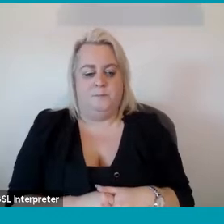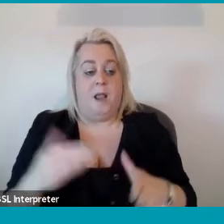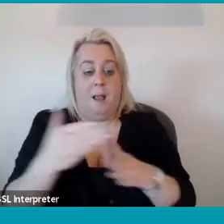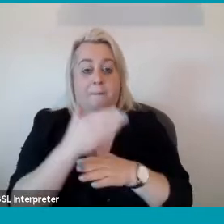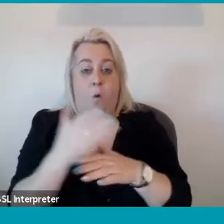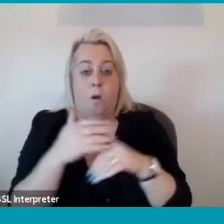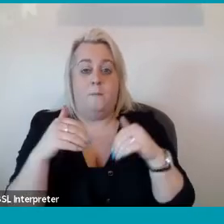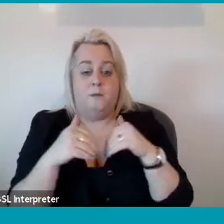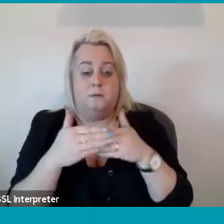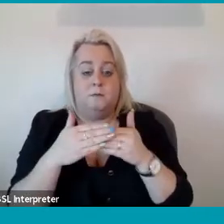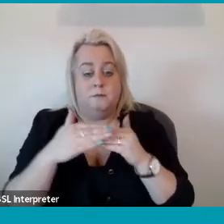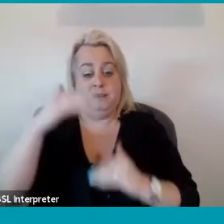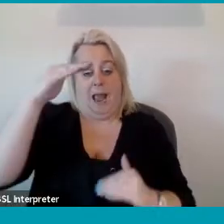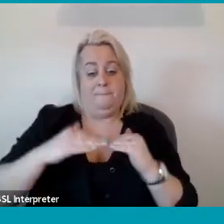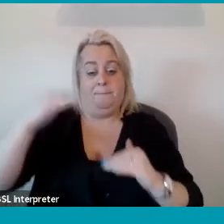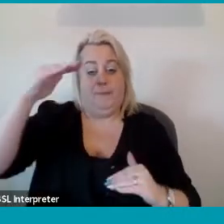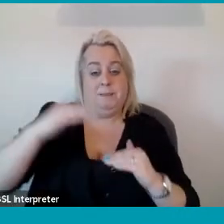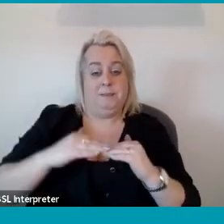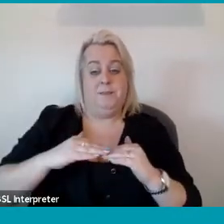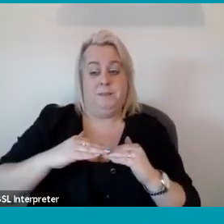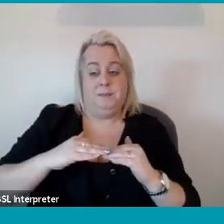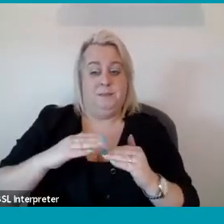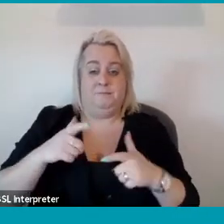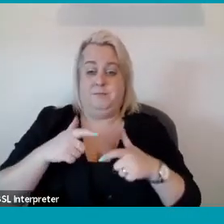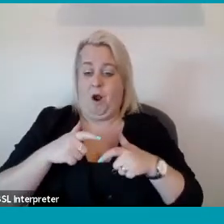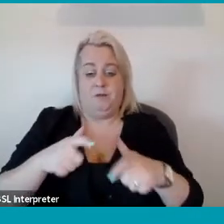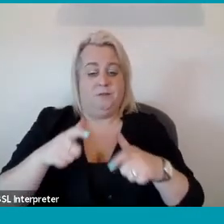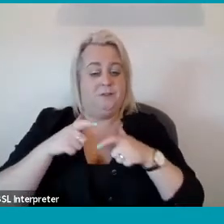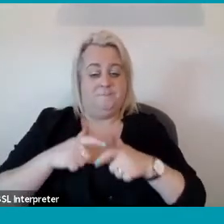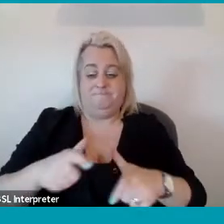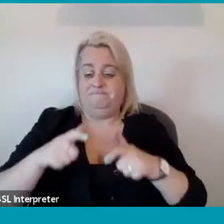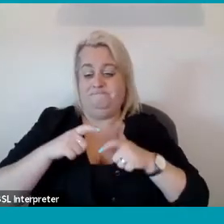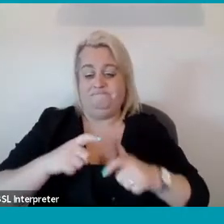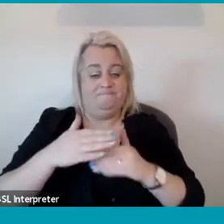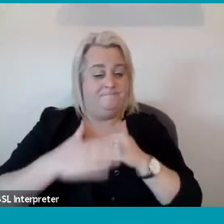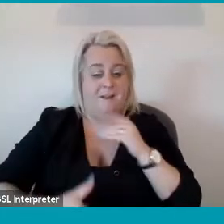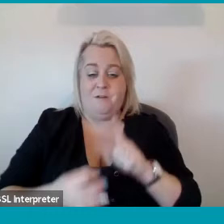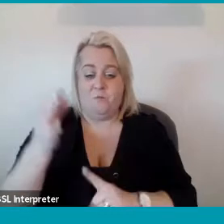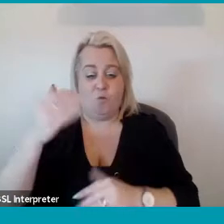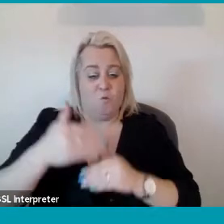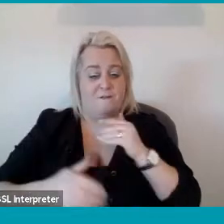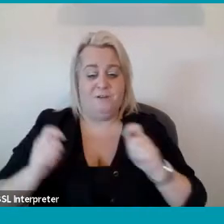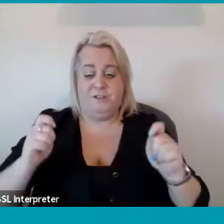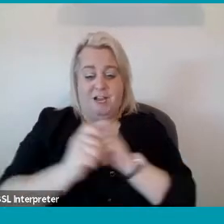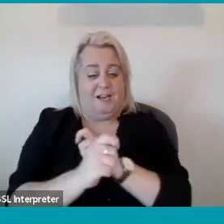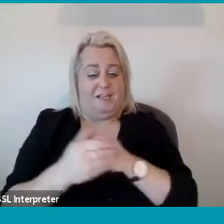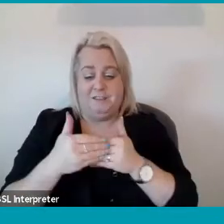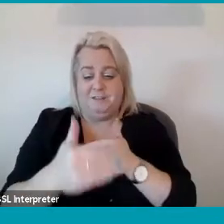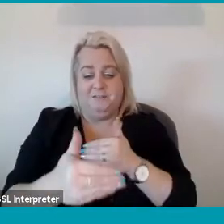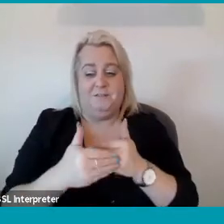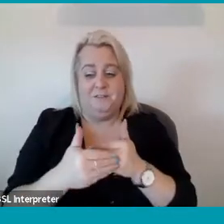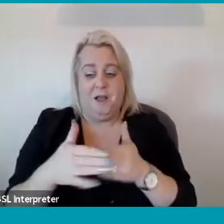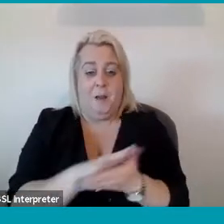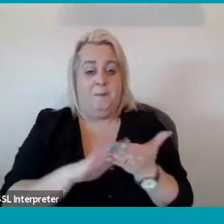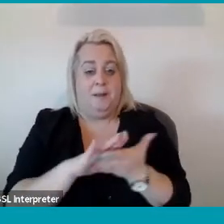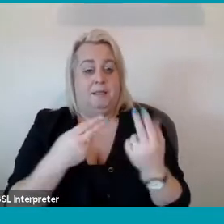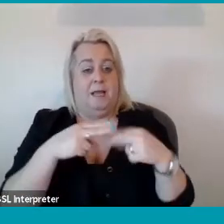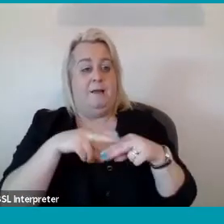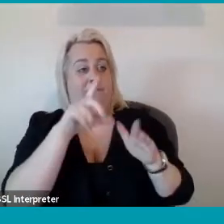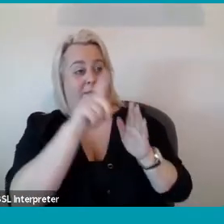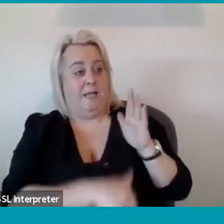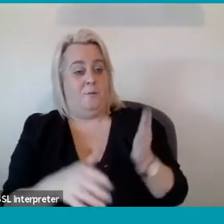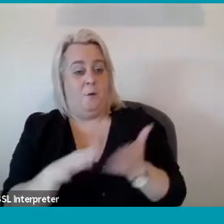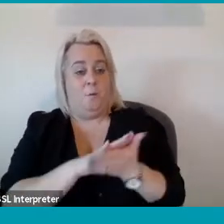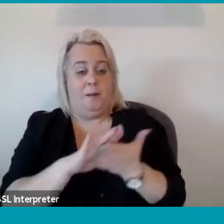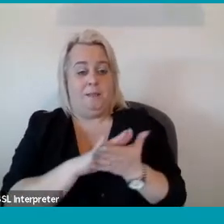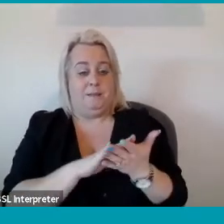pretty constant, which is, I think, shocking. It means that if you're disabled, you're twice as likely to be unemployed than if you're not